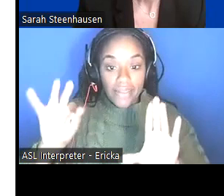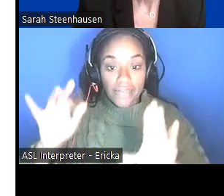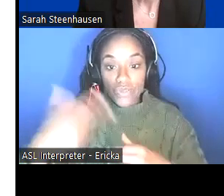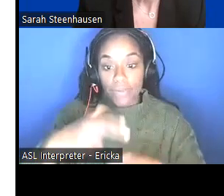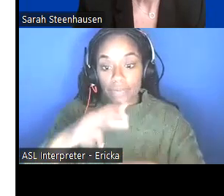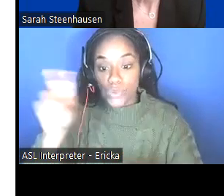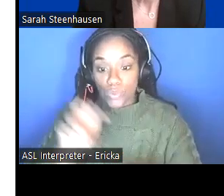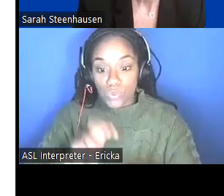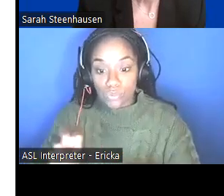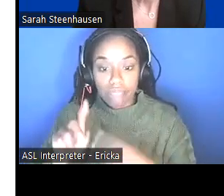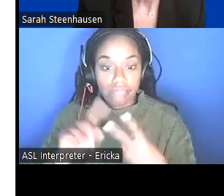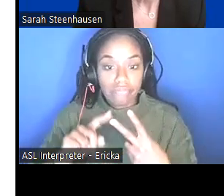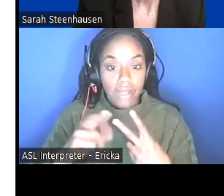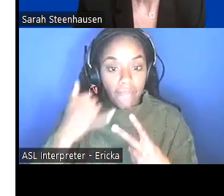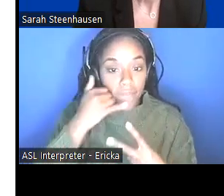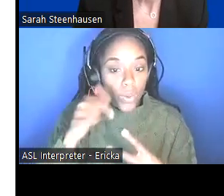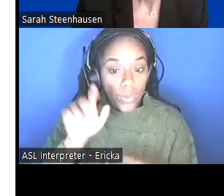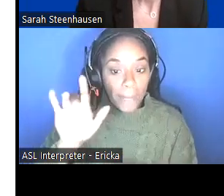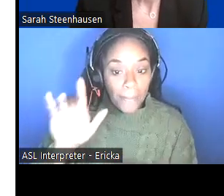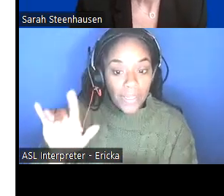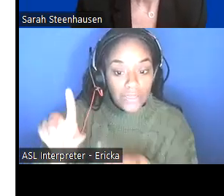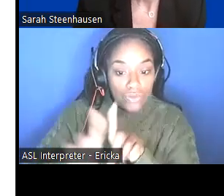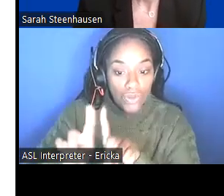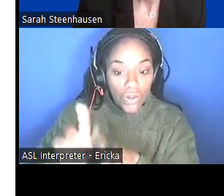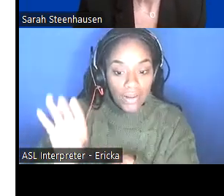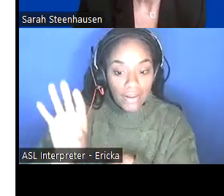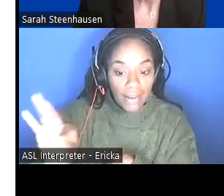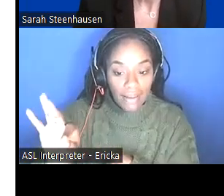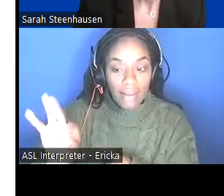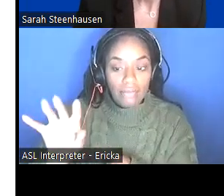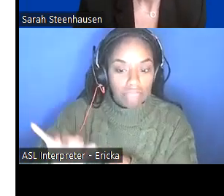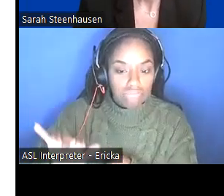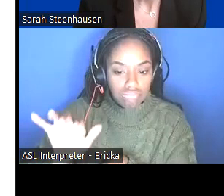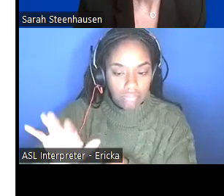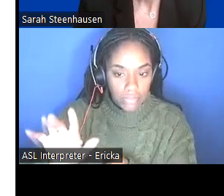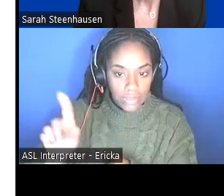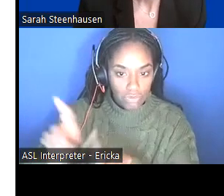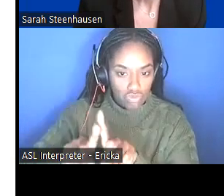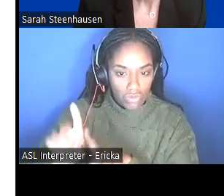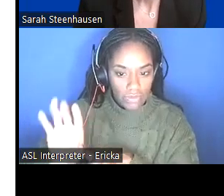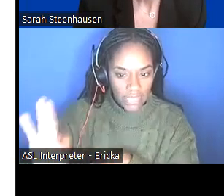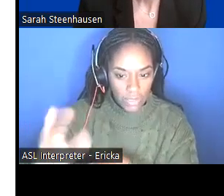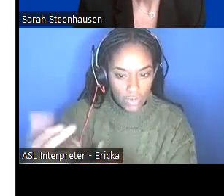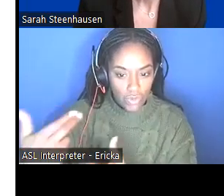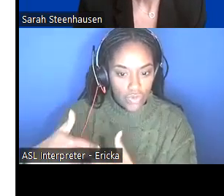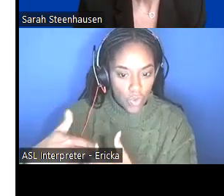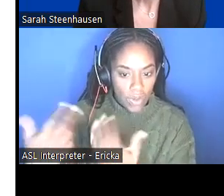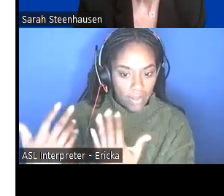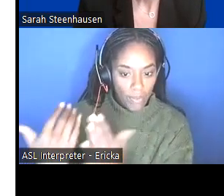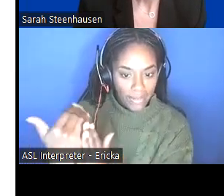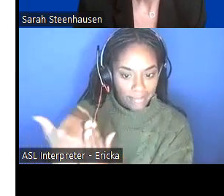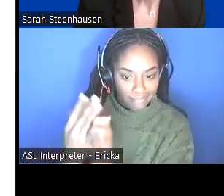you're joining us by phone, you can press *9 on your dial pad to join the queue in the waiting line.